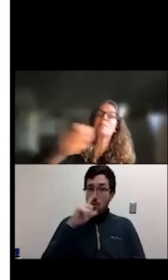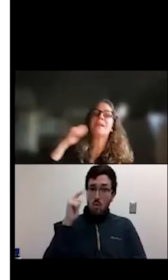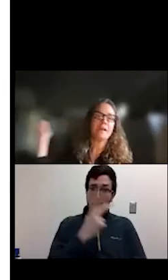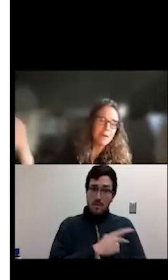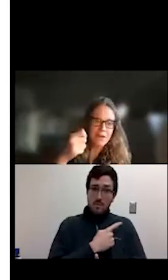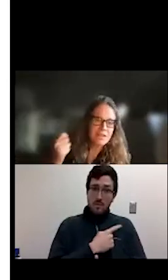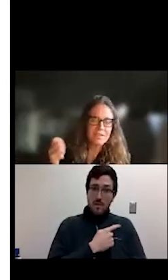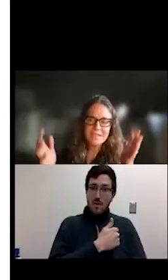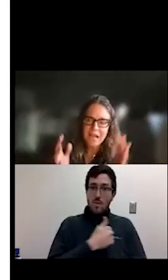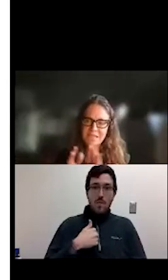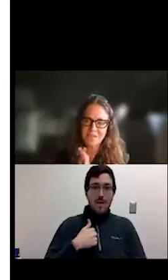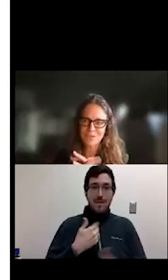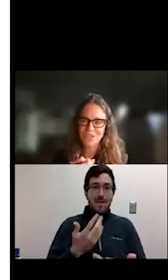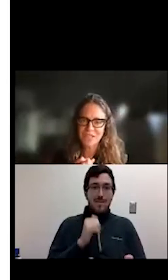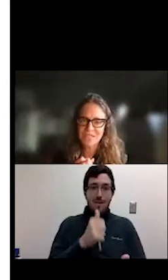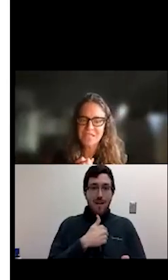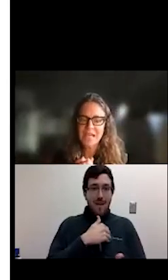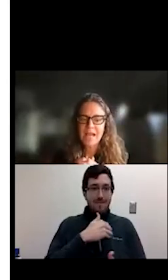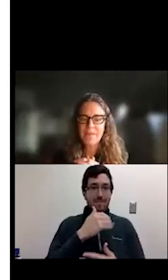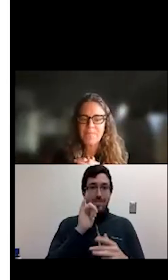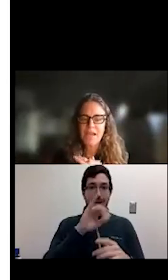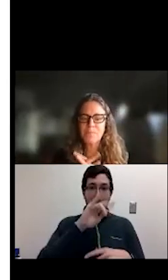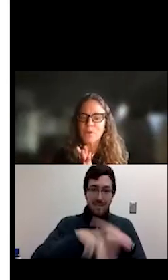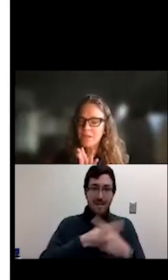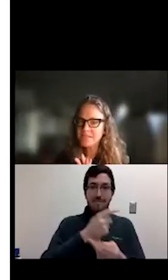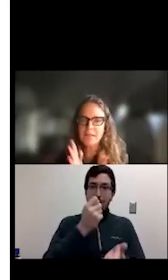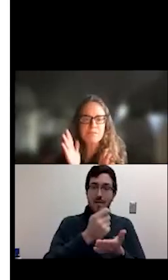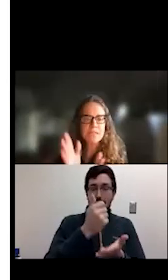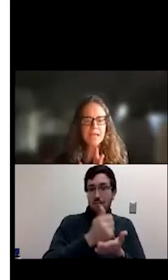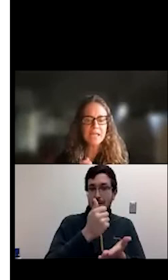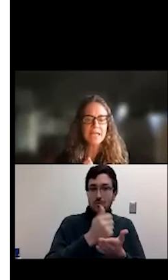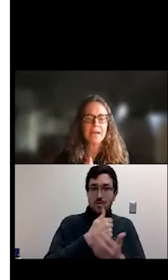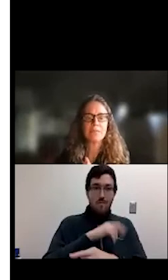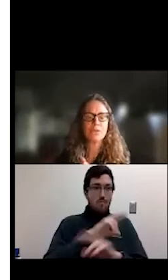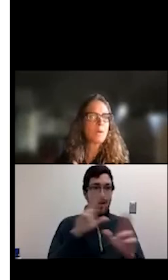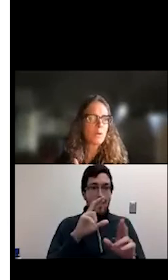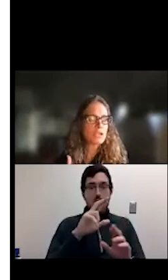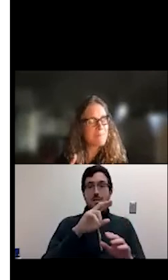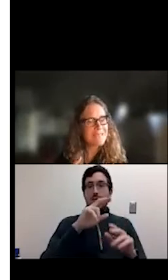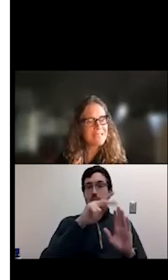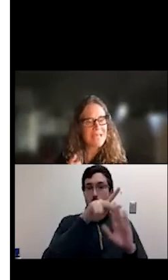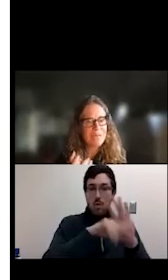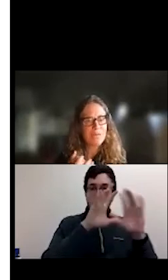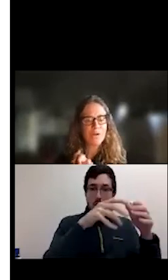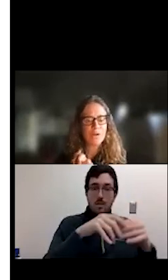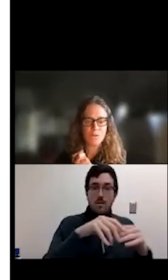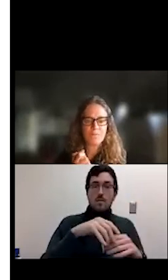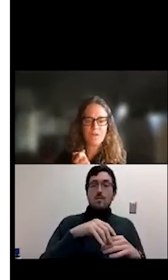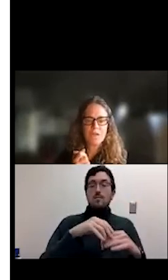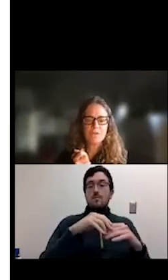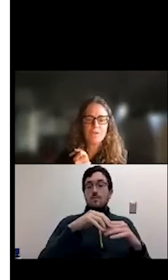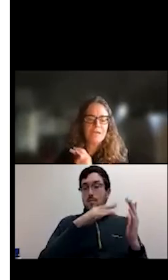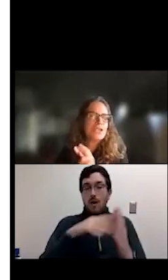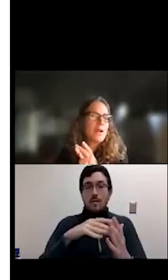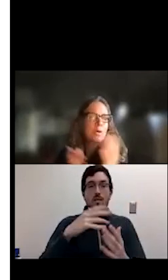haven't wrapped a ribbon around these kinds of interventions and protocolized them, studied them, learned what works best and for